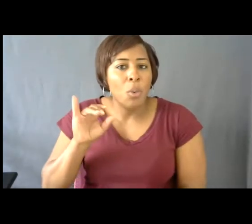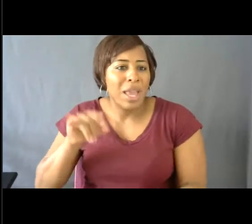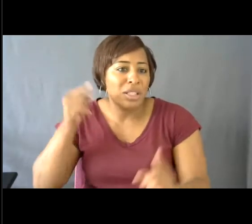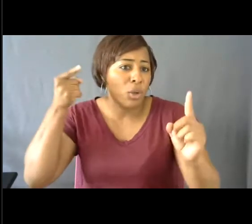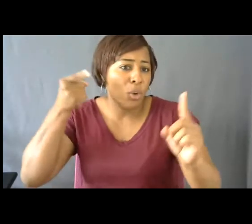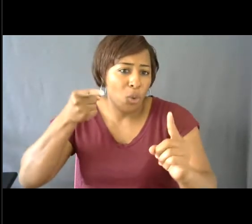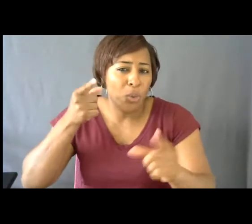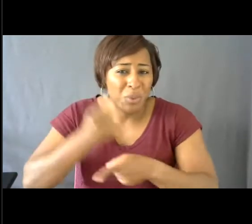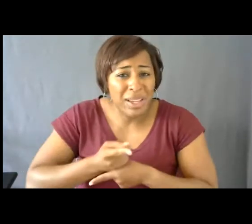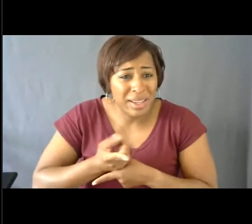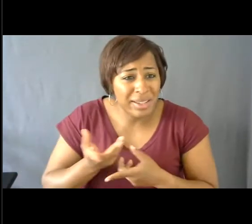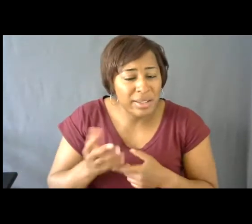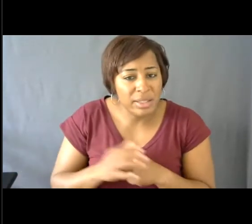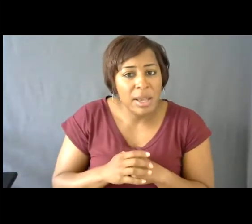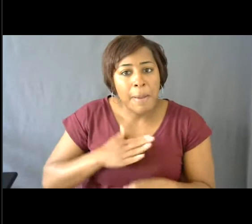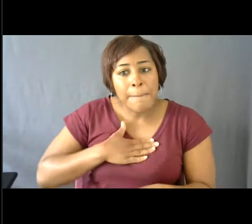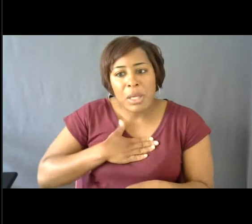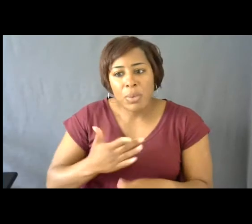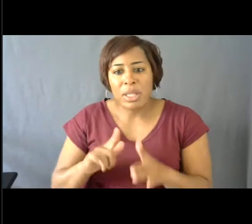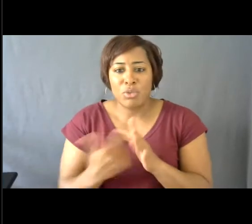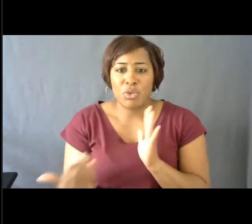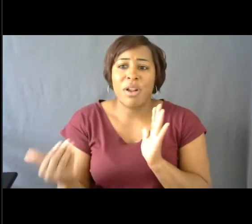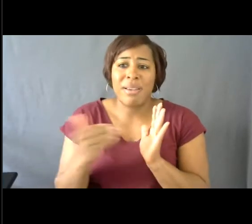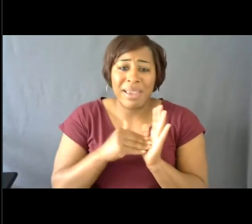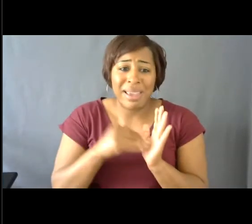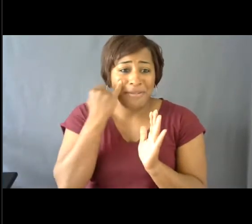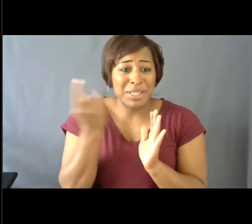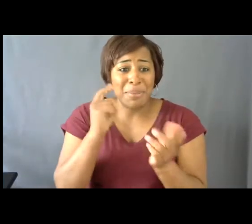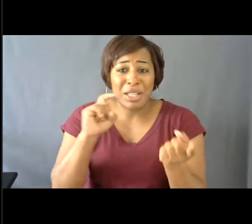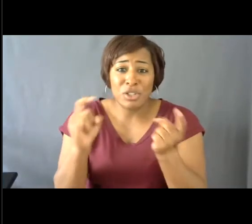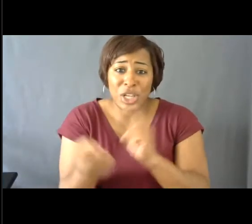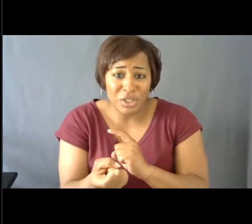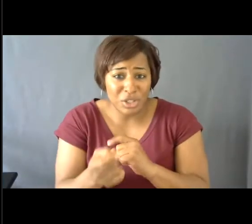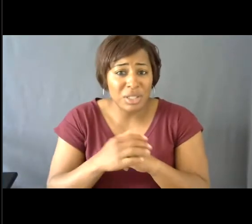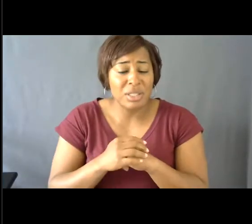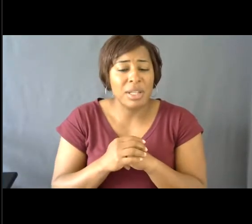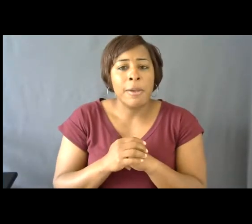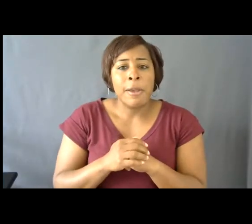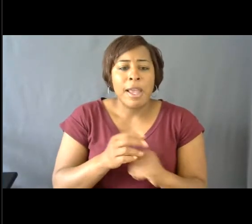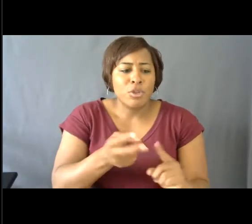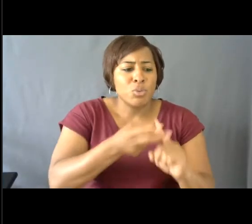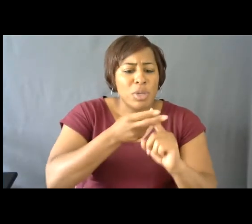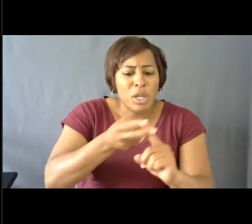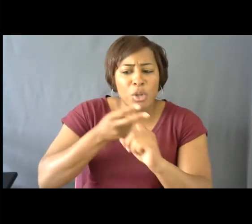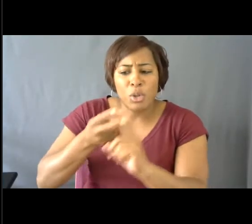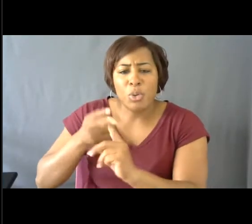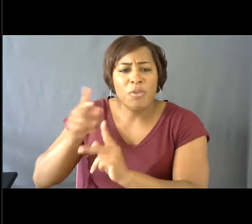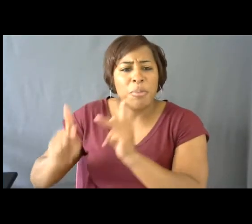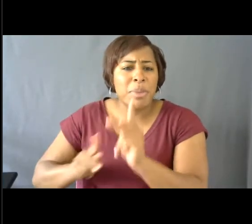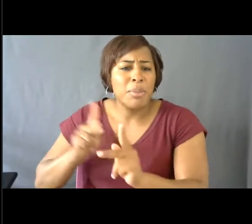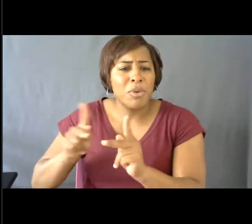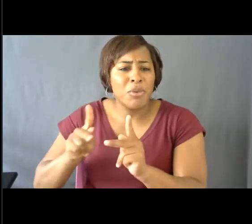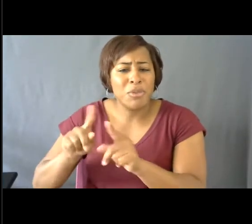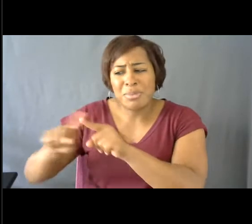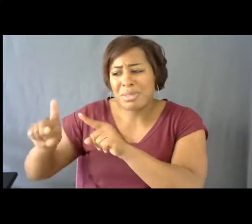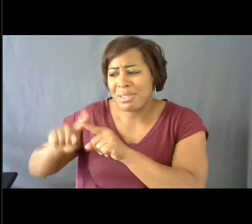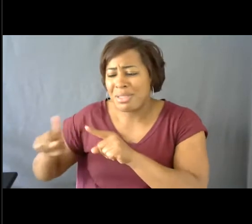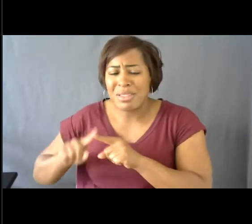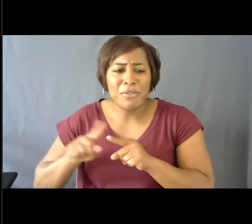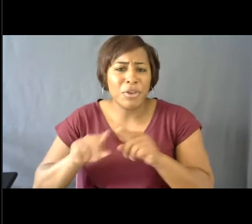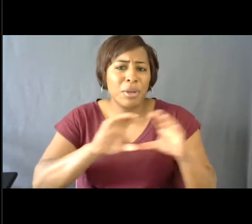Is just be willing to start over when things change, and bring in people from all these populations, foreign language, minority